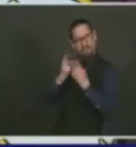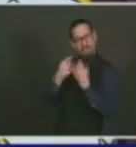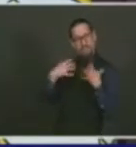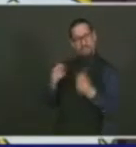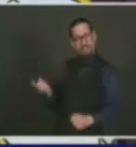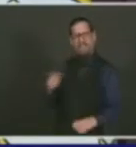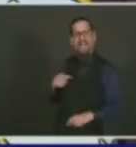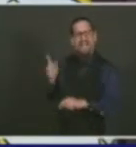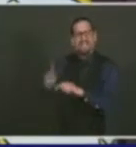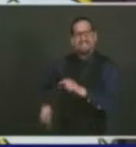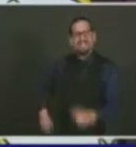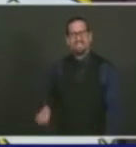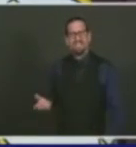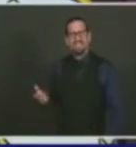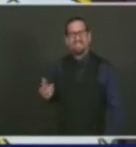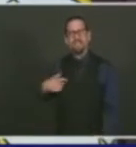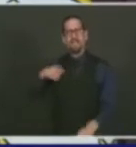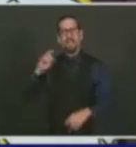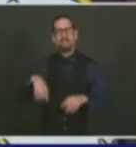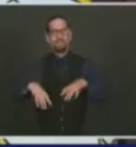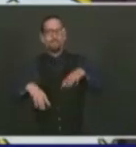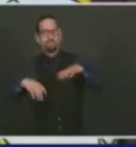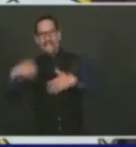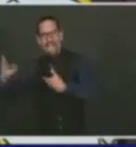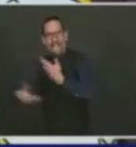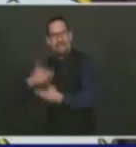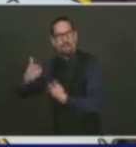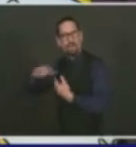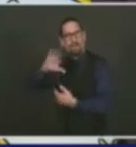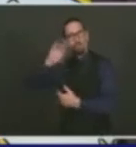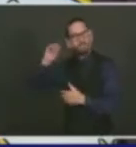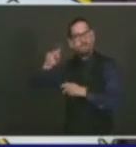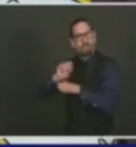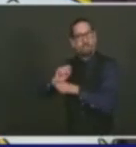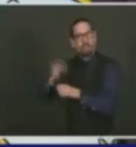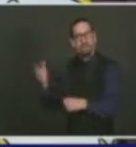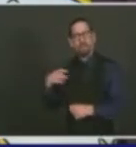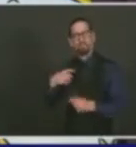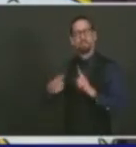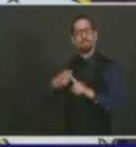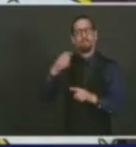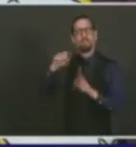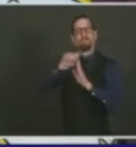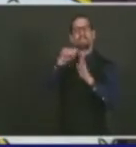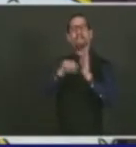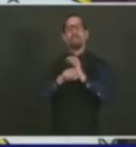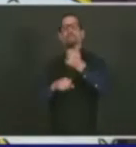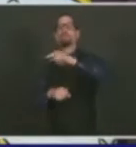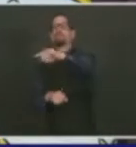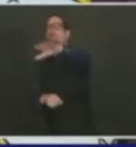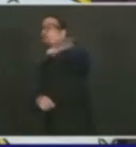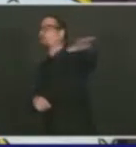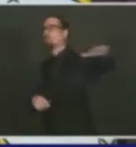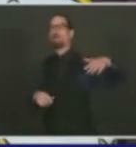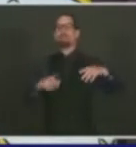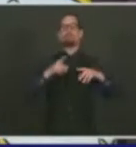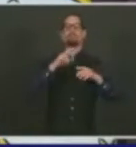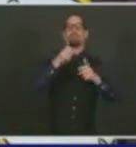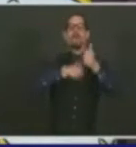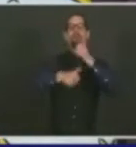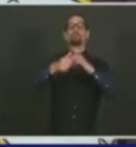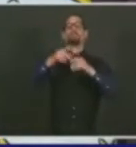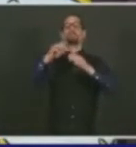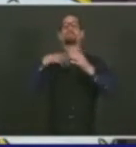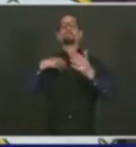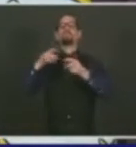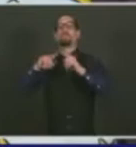contact tracers quickly is by pulling from other areas of state government and having them do contact tracing. So not only would it hurt